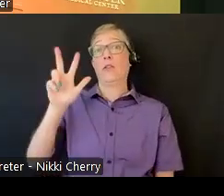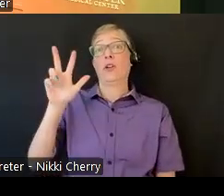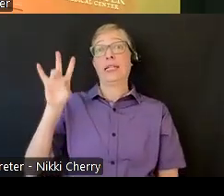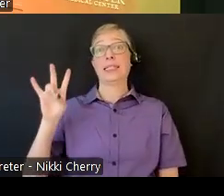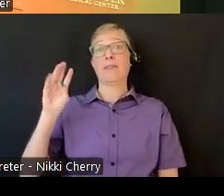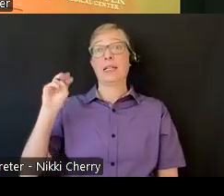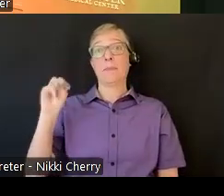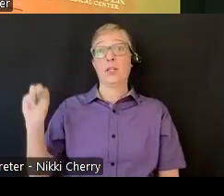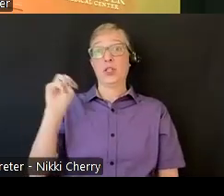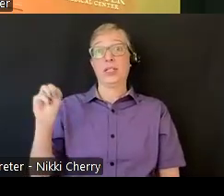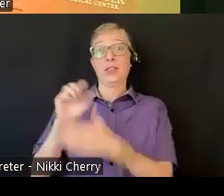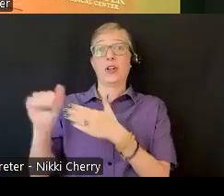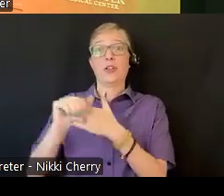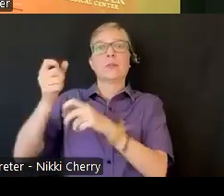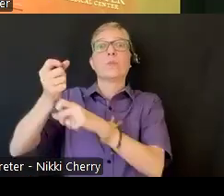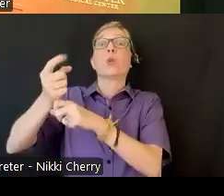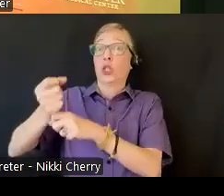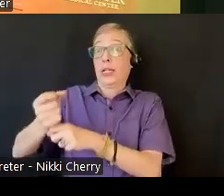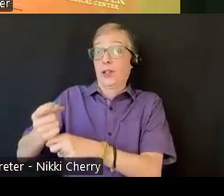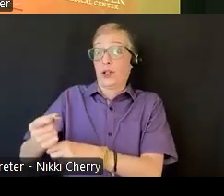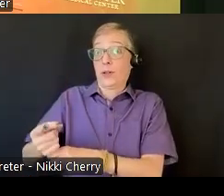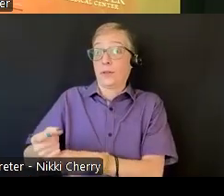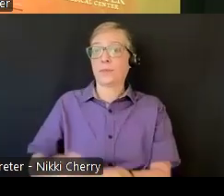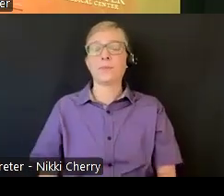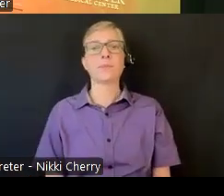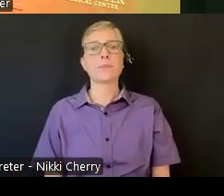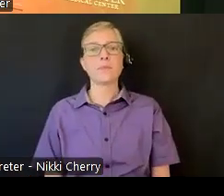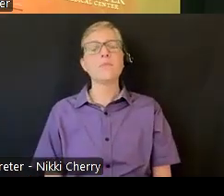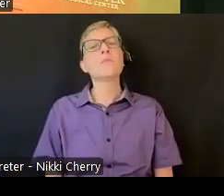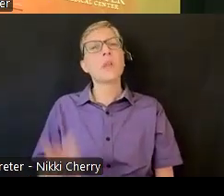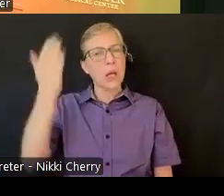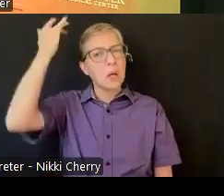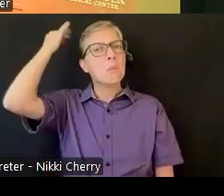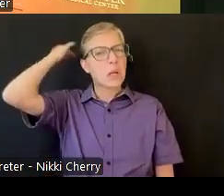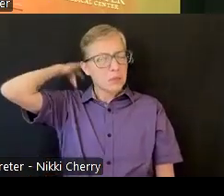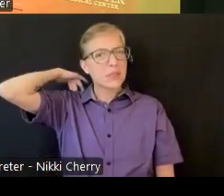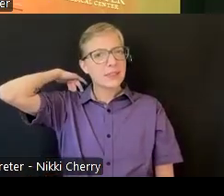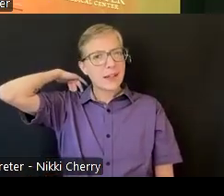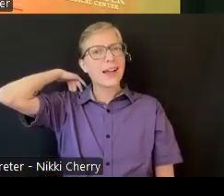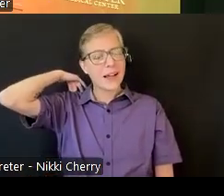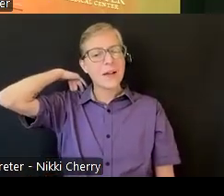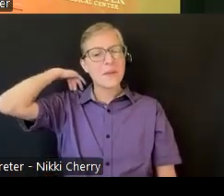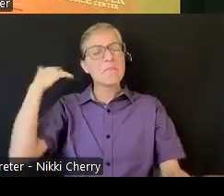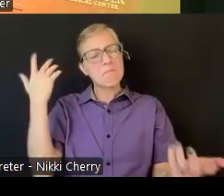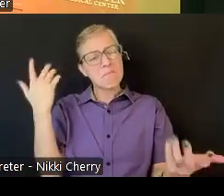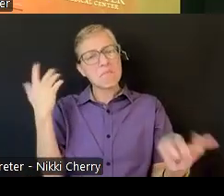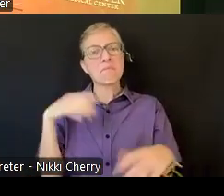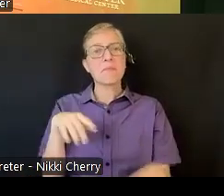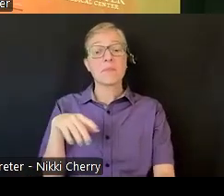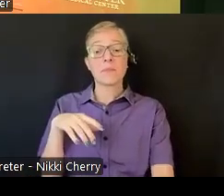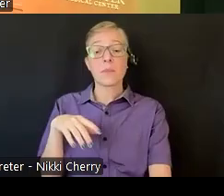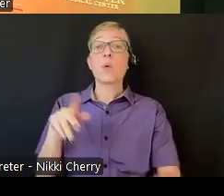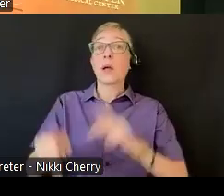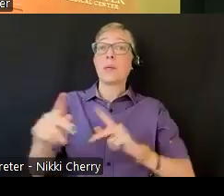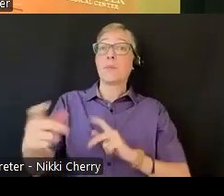per year. And there was a time I used to talk about when people ask me, well, what